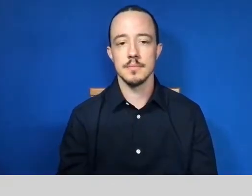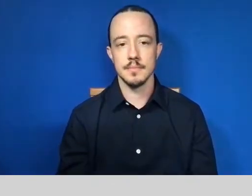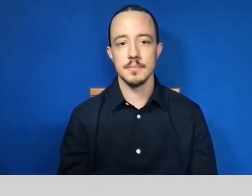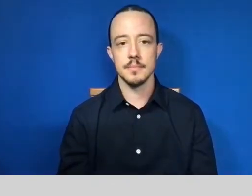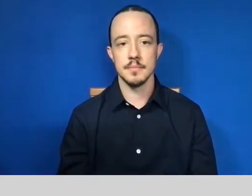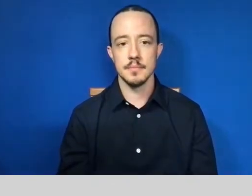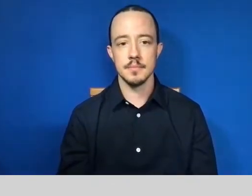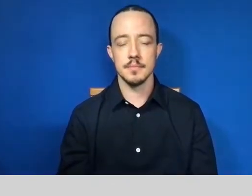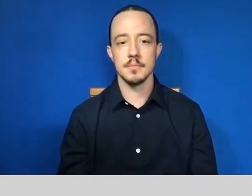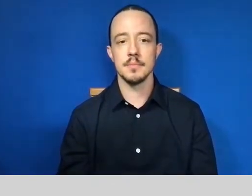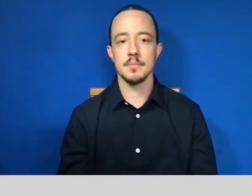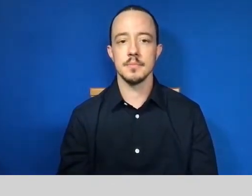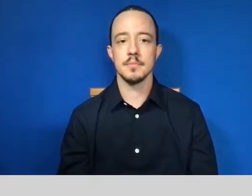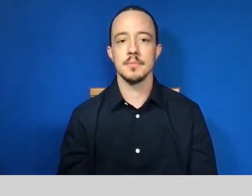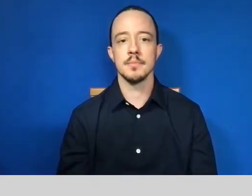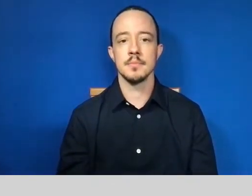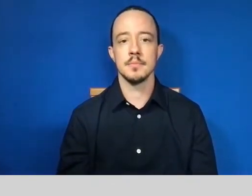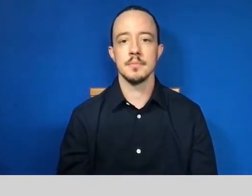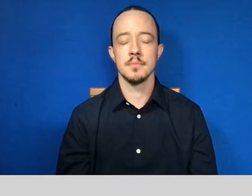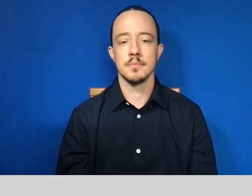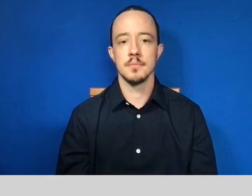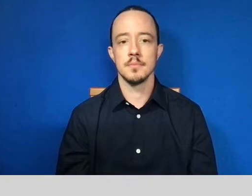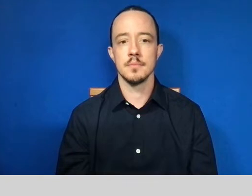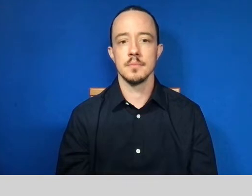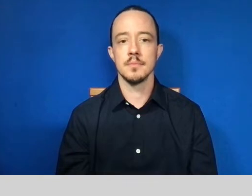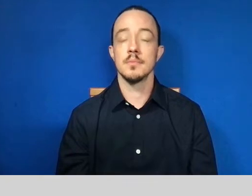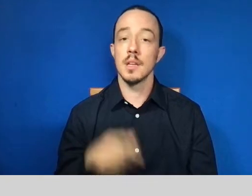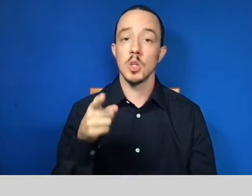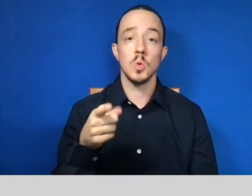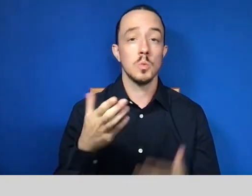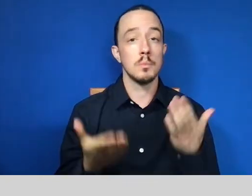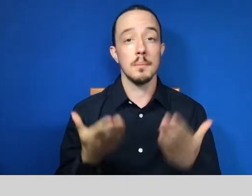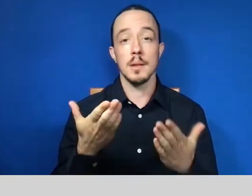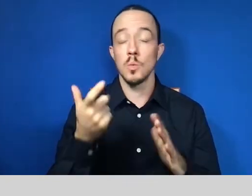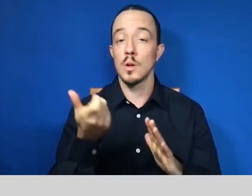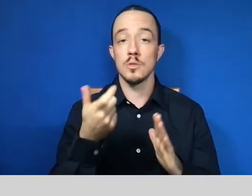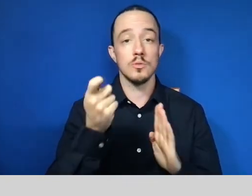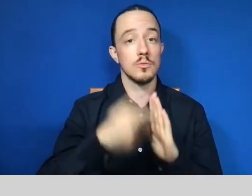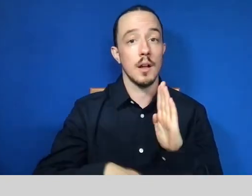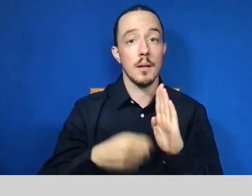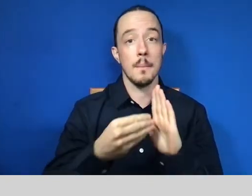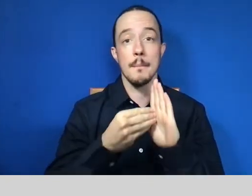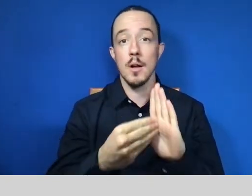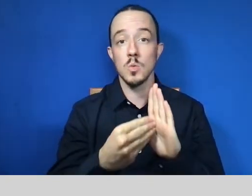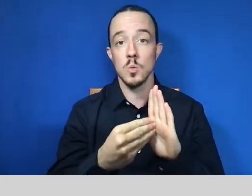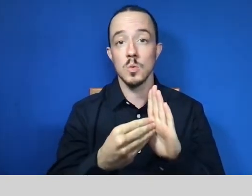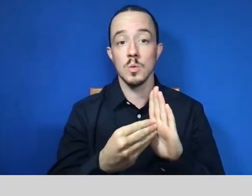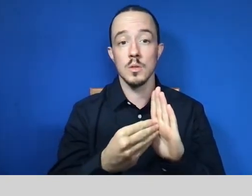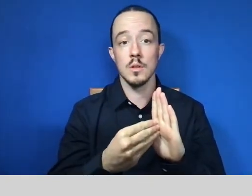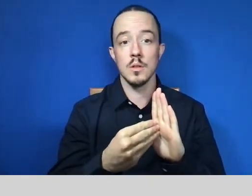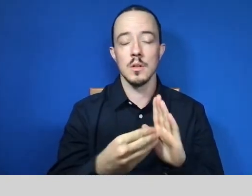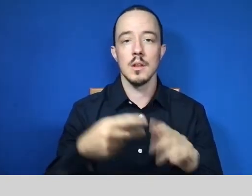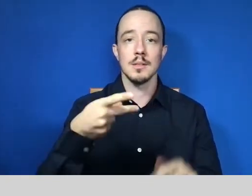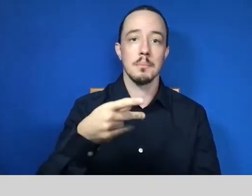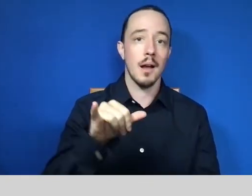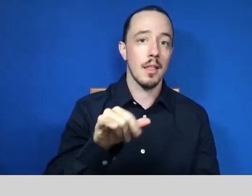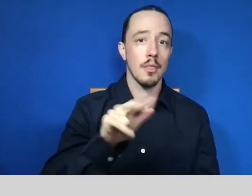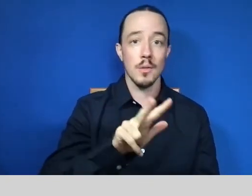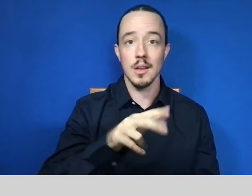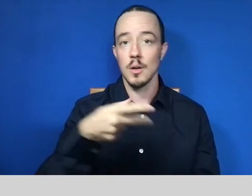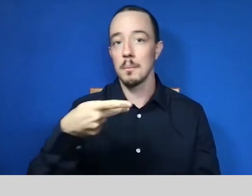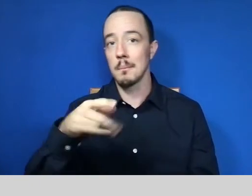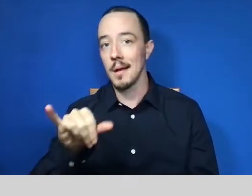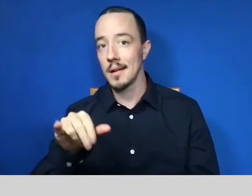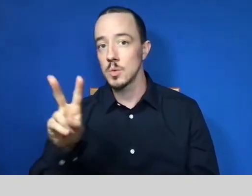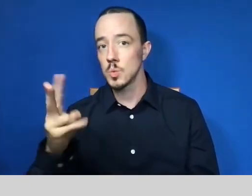day, you might wanted to write a module that was Python 3 and Python 2 compatible.